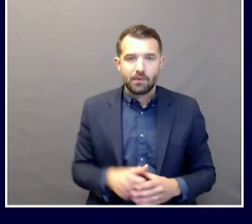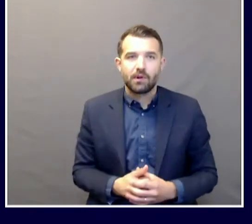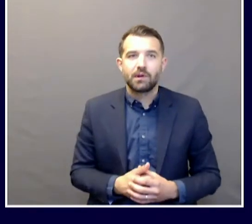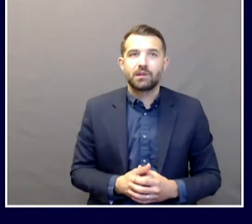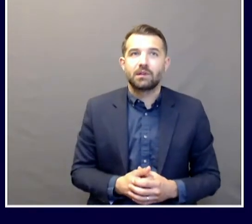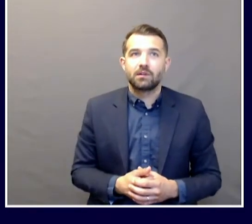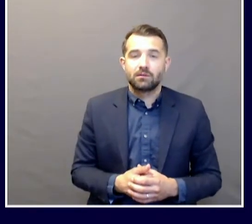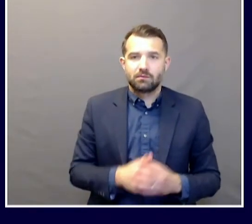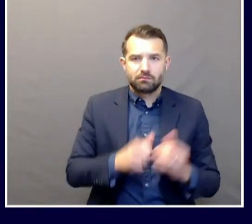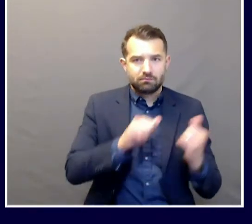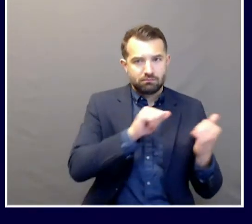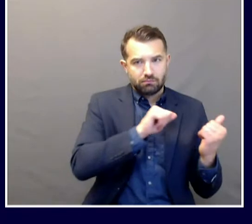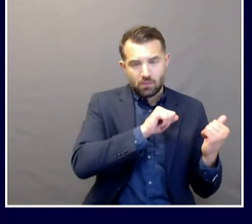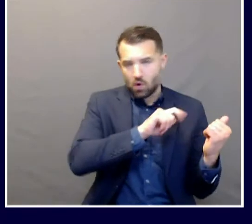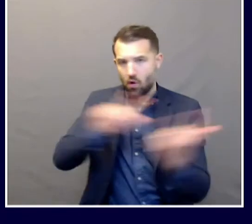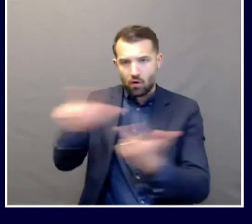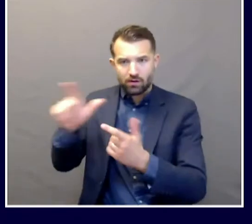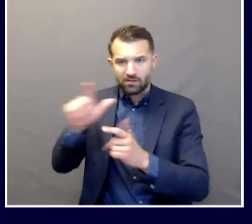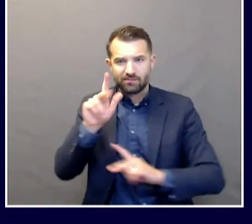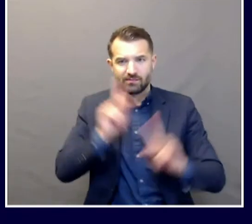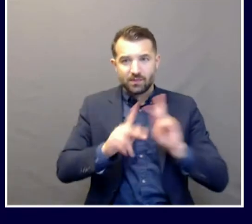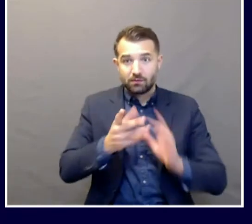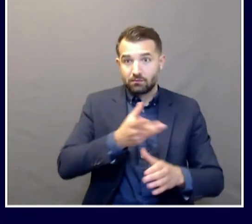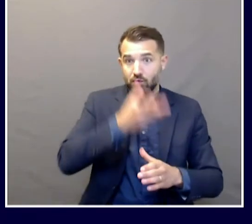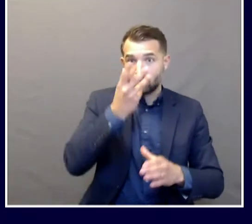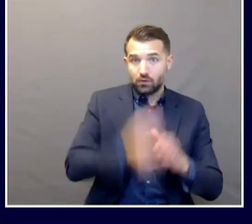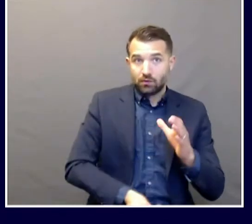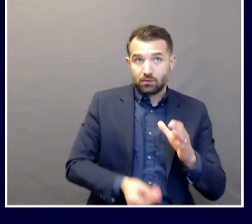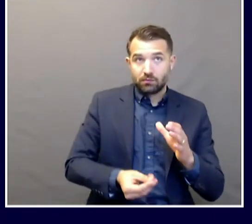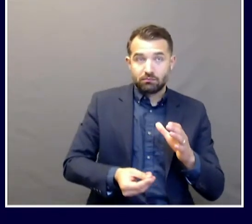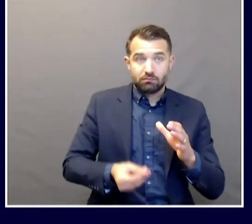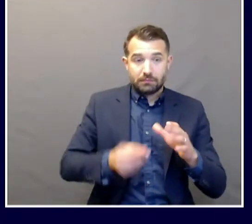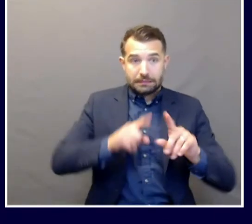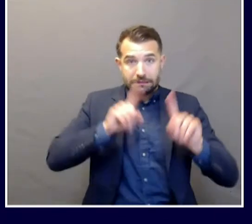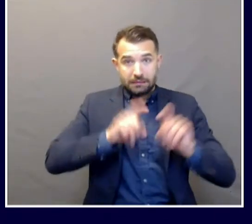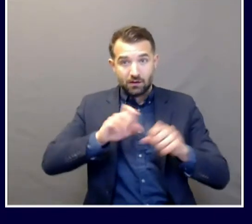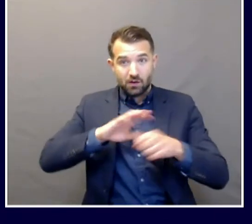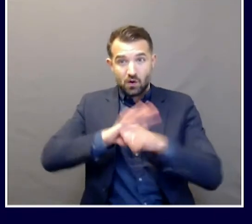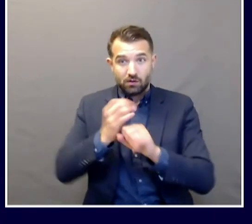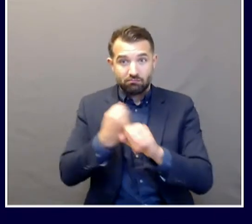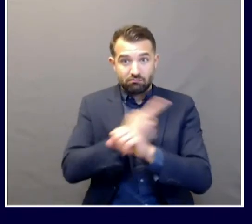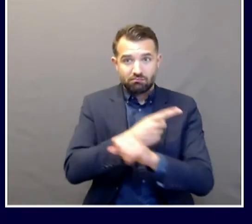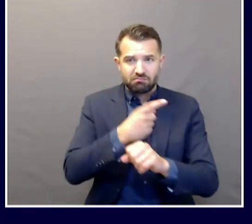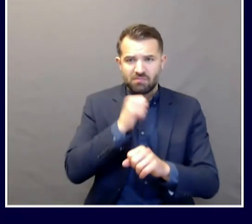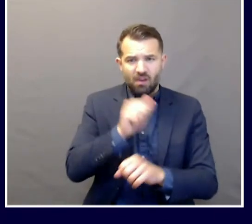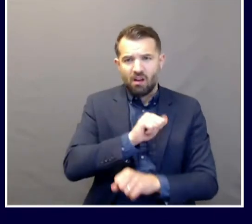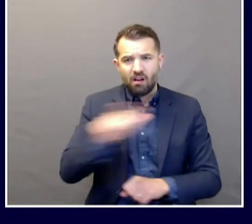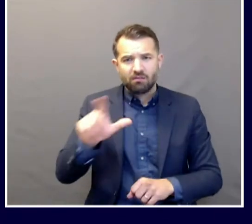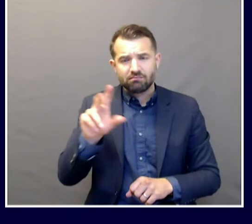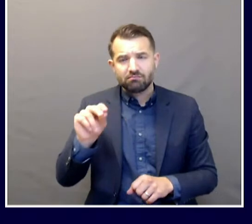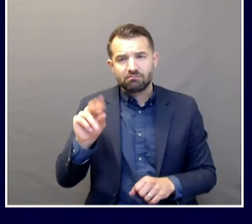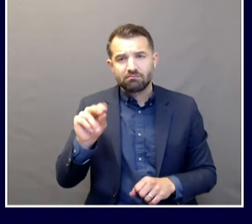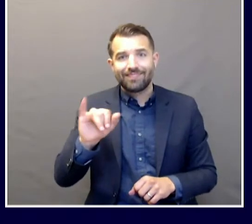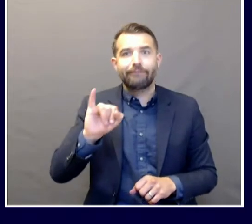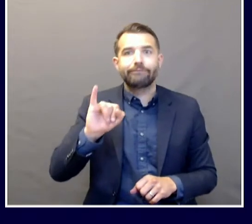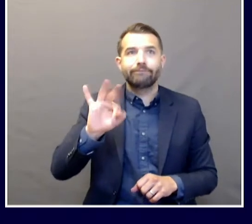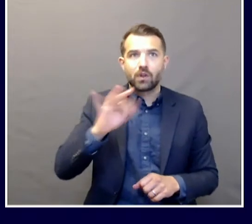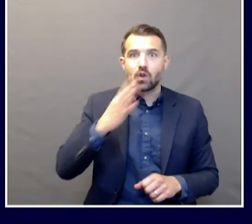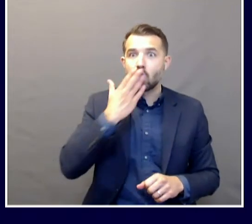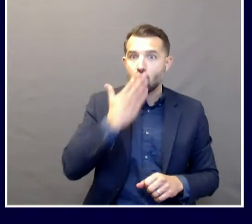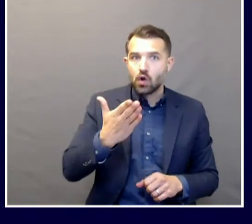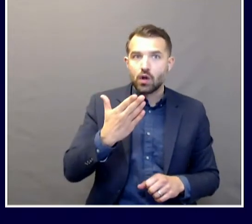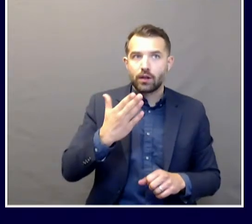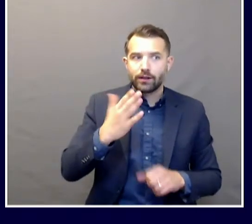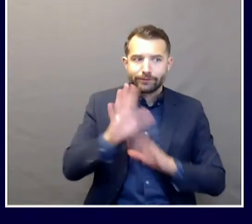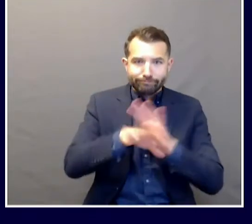to, but we don't always have a viable sample. Okay, so do you know if the people, there have been a few in their 40s